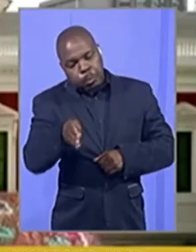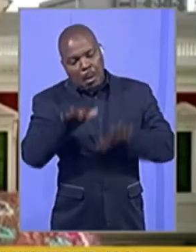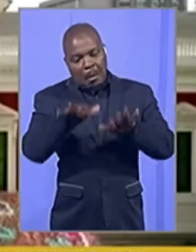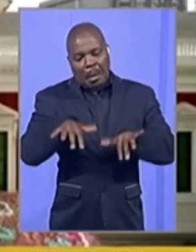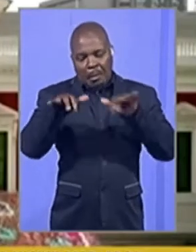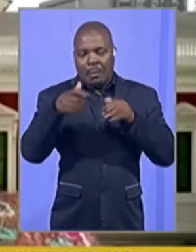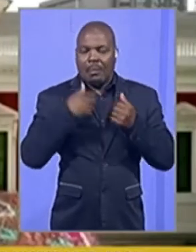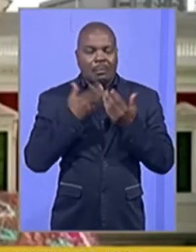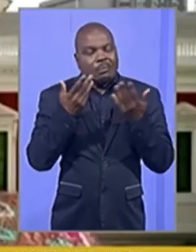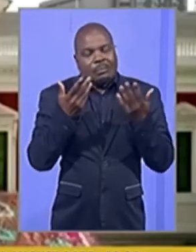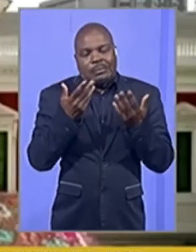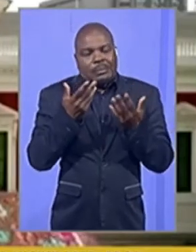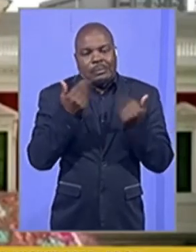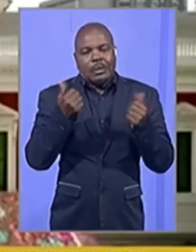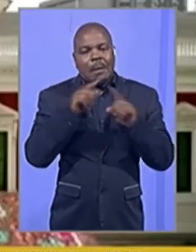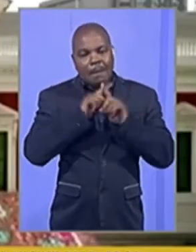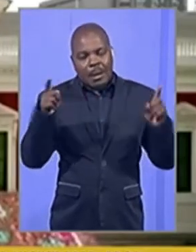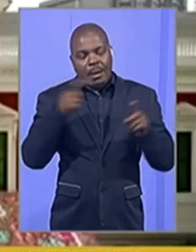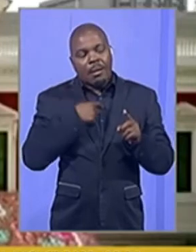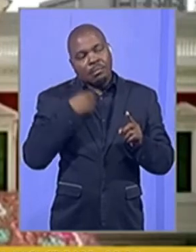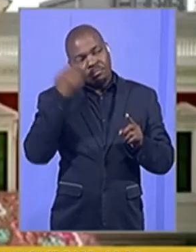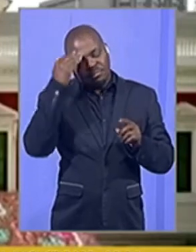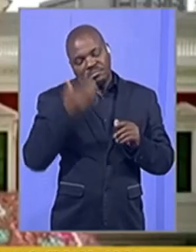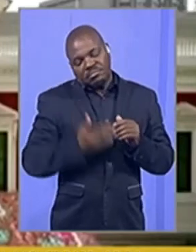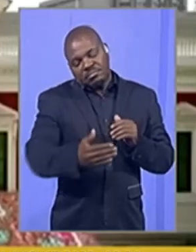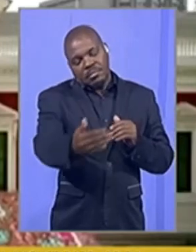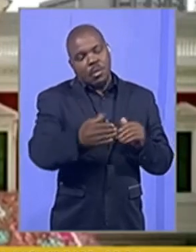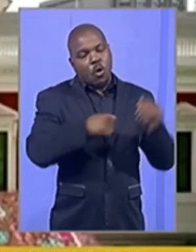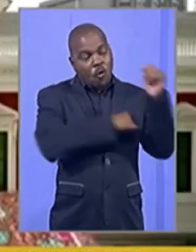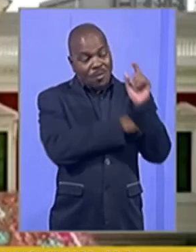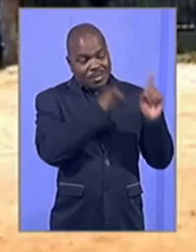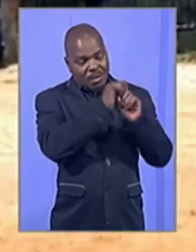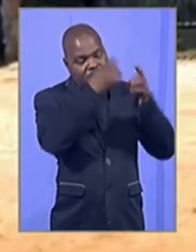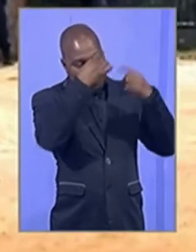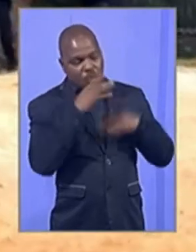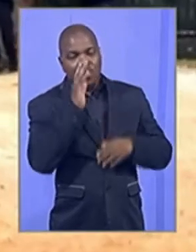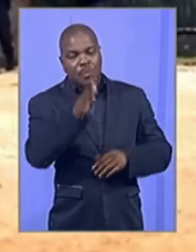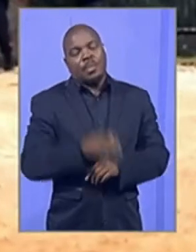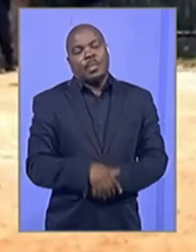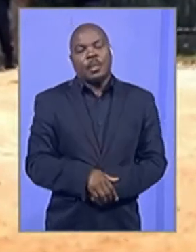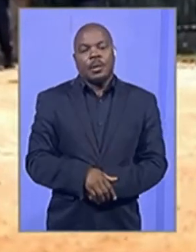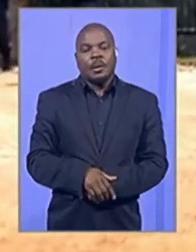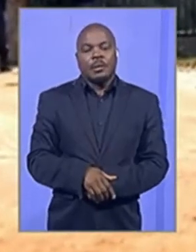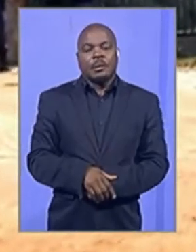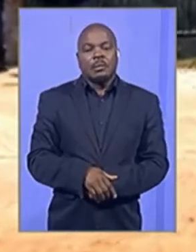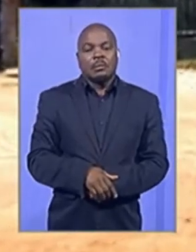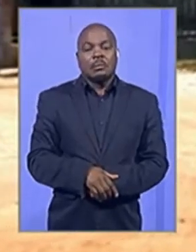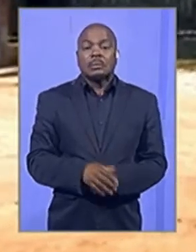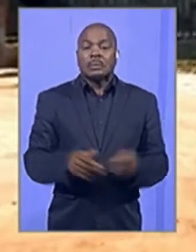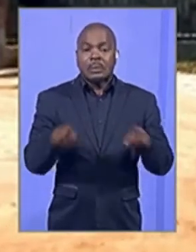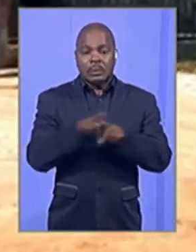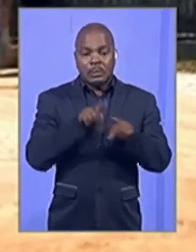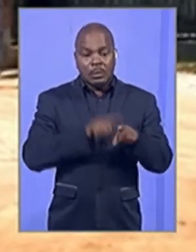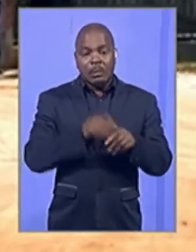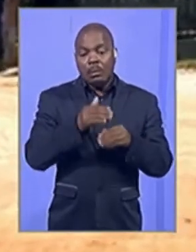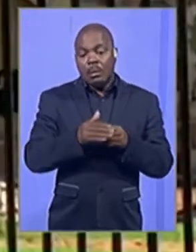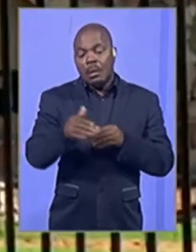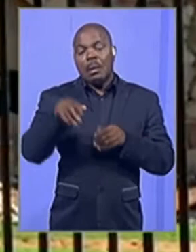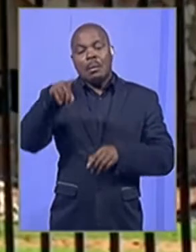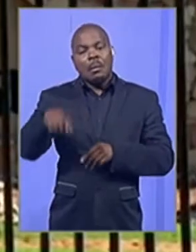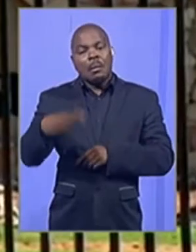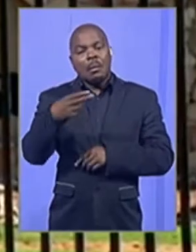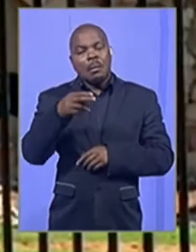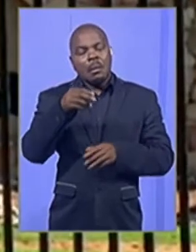I expect that the office of the president will inform me. Sena, seta na kwenyeo honte honwa tamela na kwa ya hori mekhaadi